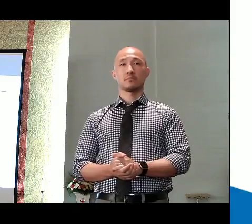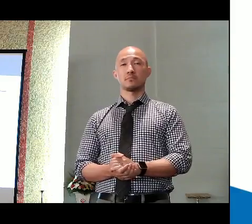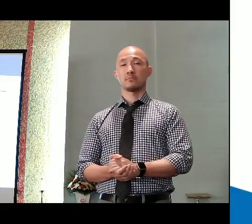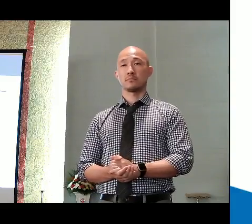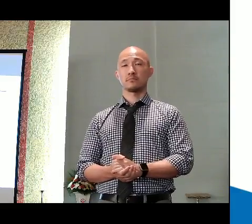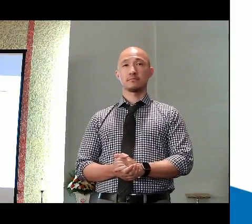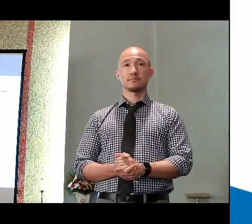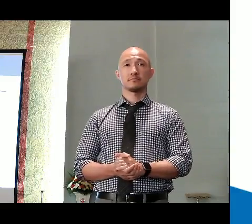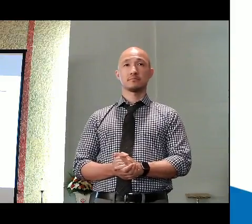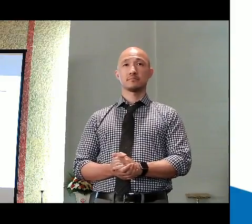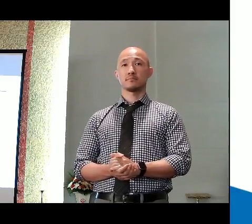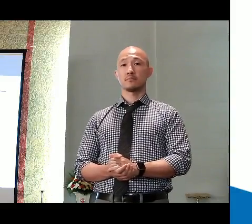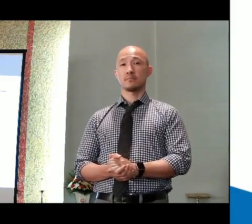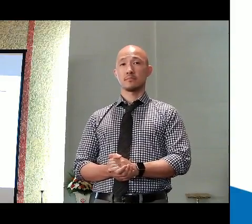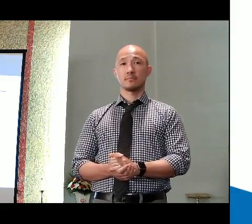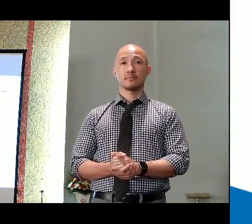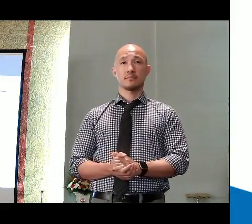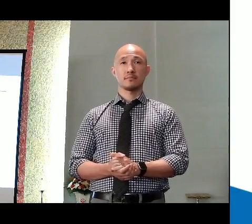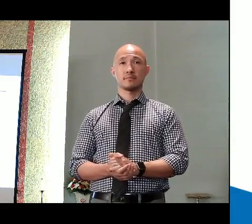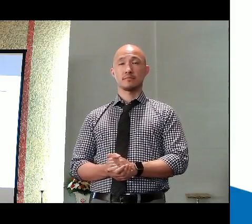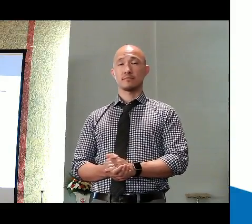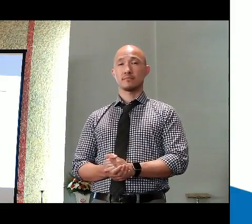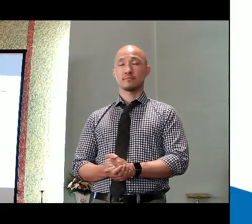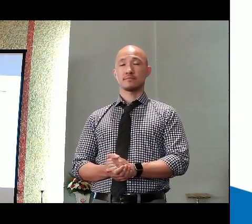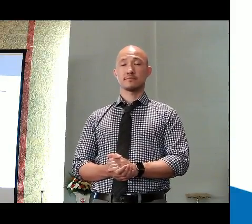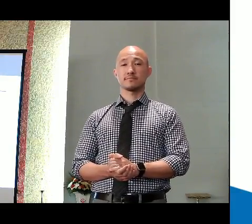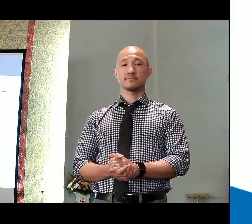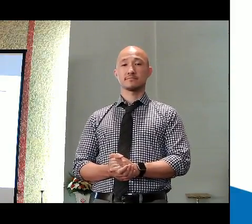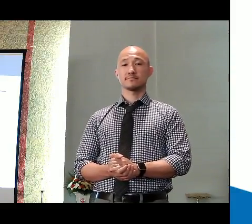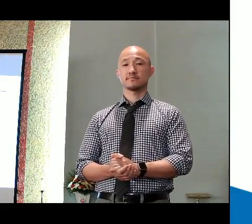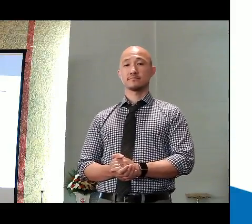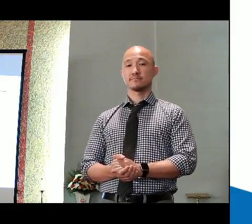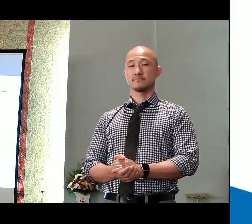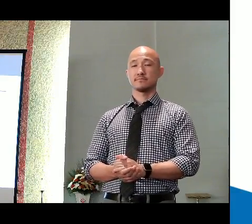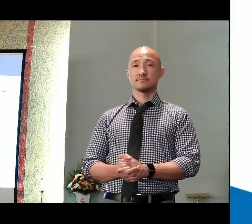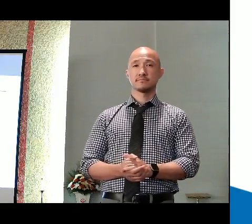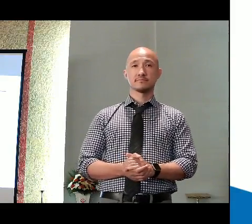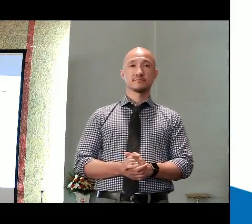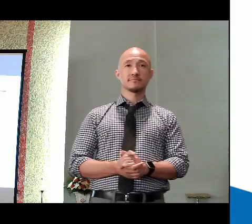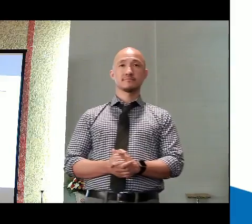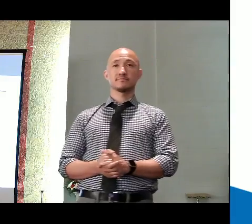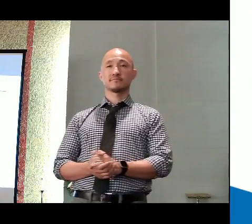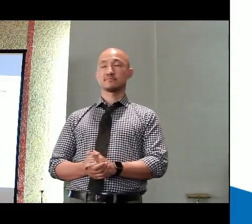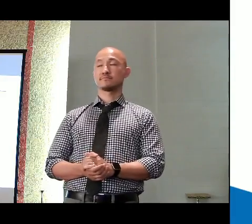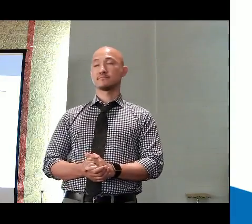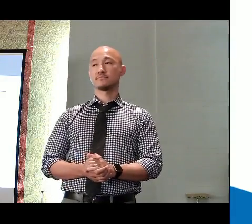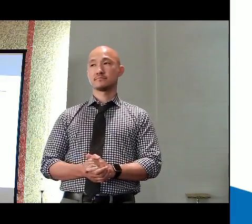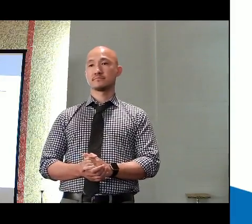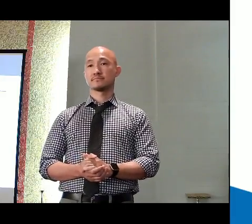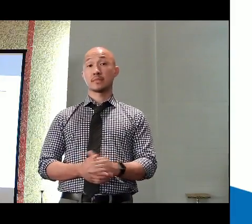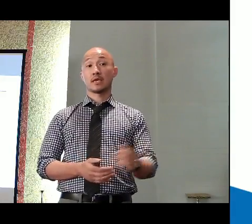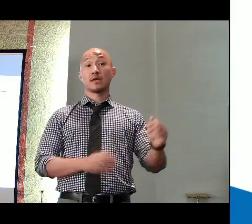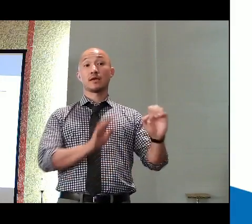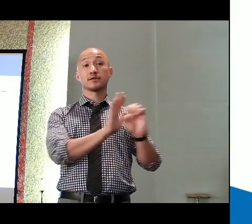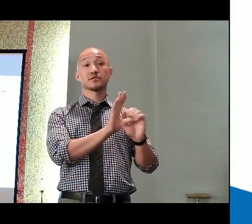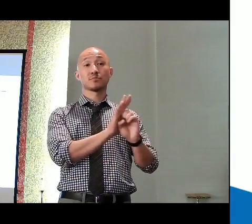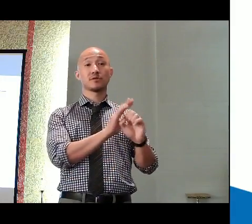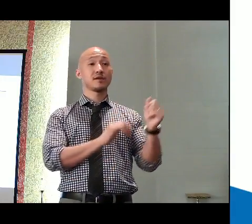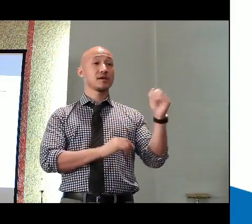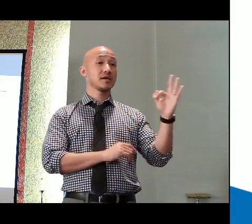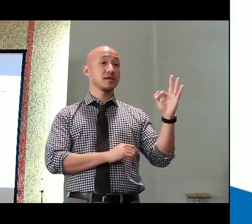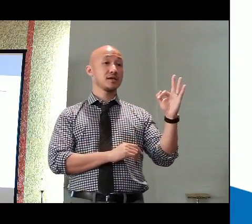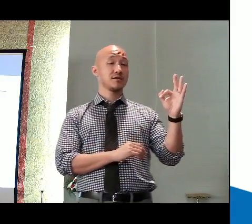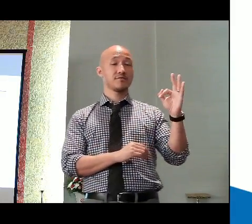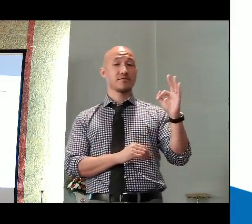Well, her weakness is relative to my relationship with her. The Bible